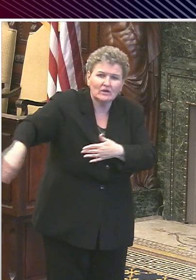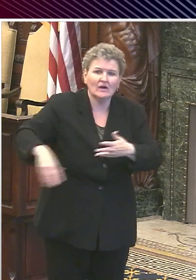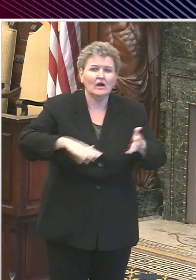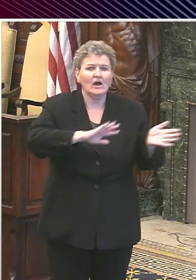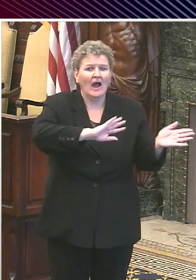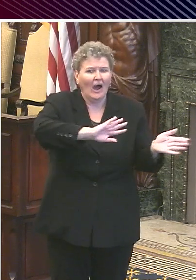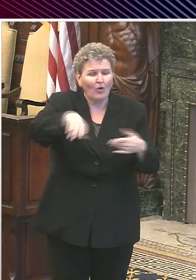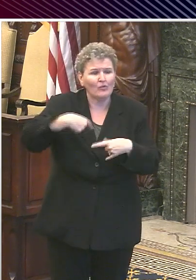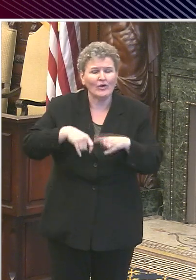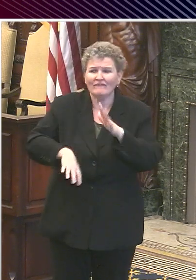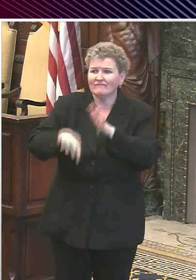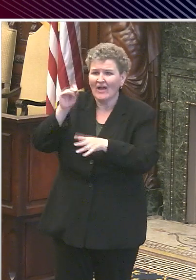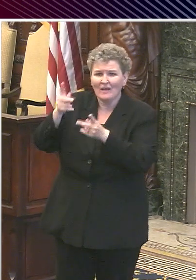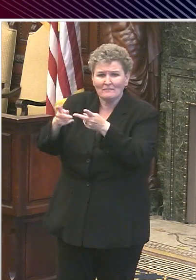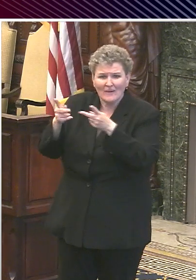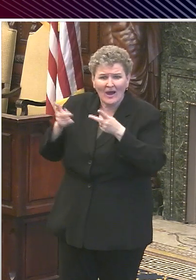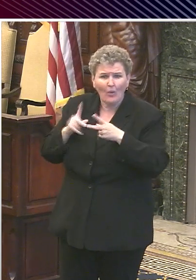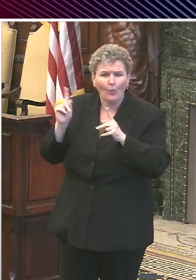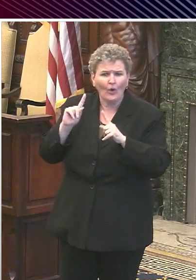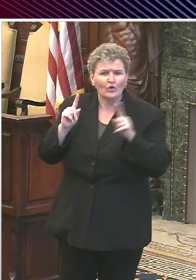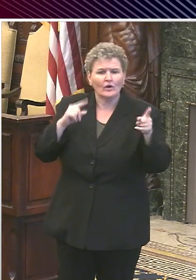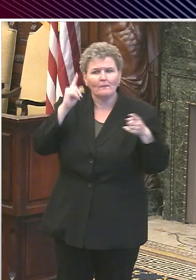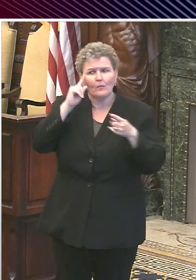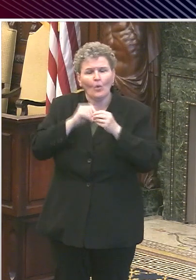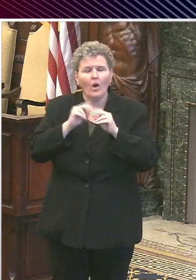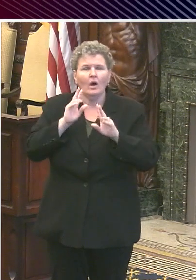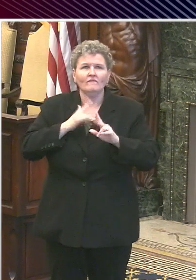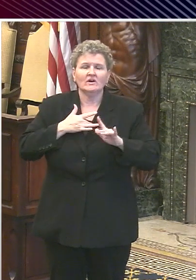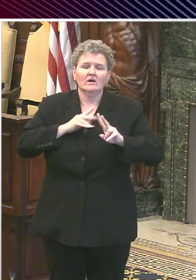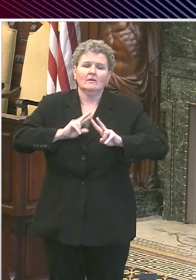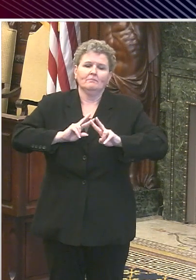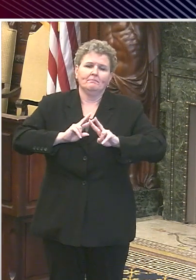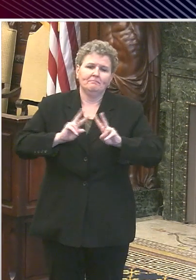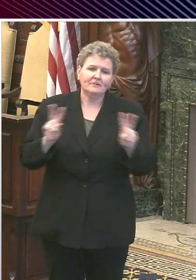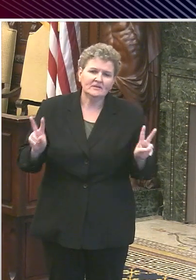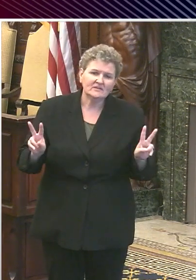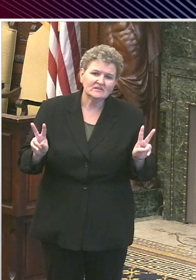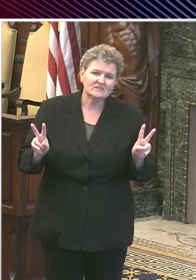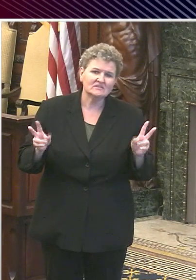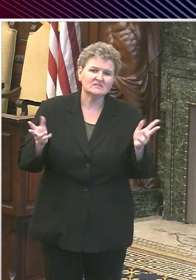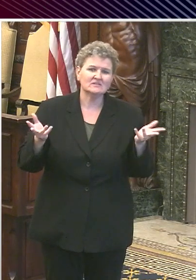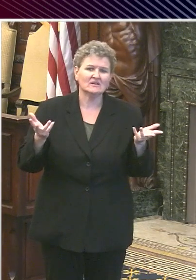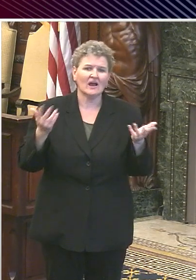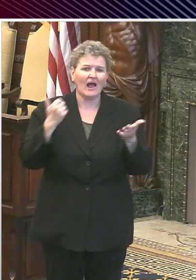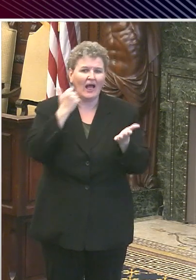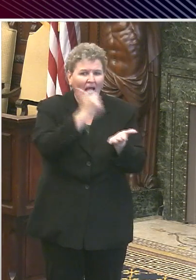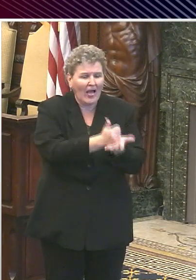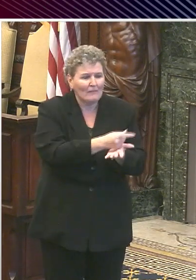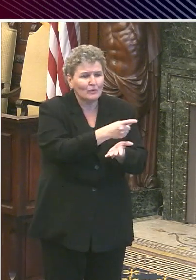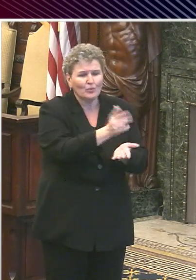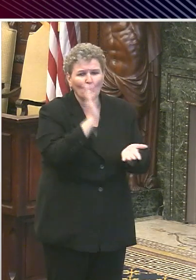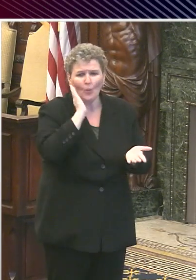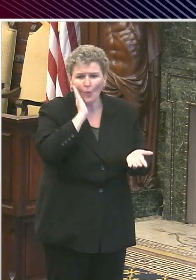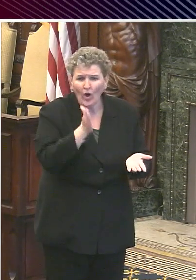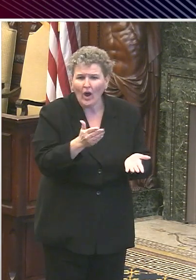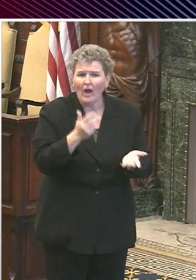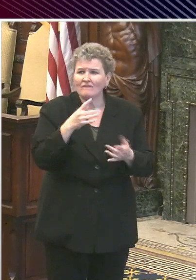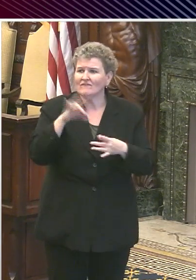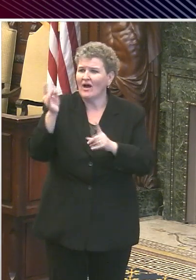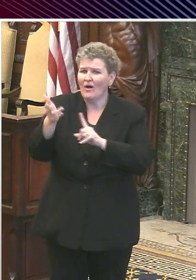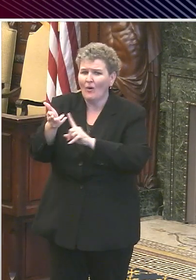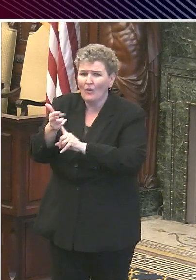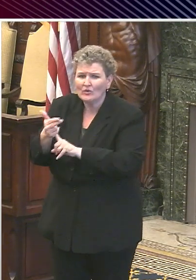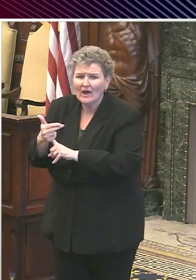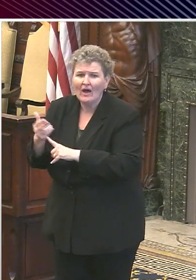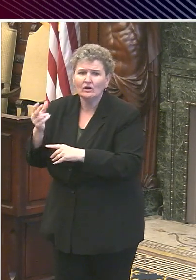to ease their mind that we're not taking them we didn't take them somewhere bad. We put people in hotels, we put people in